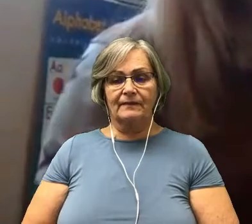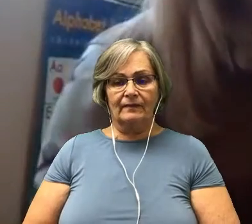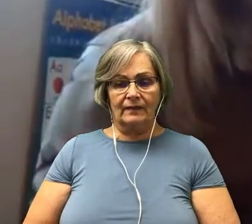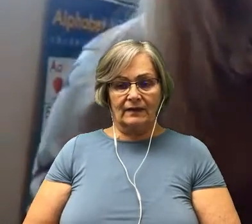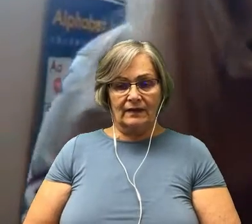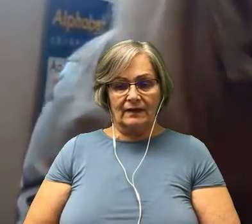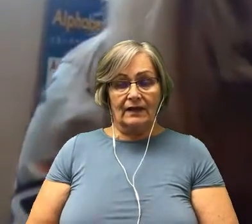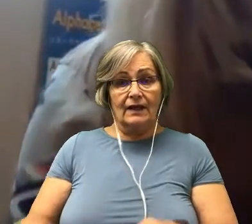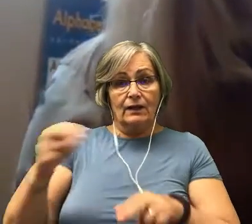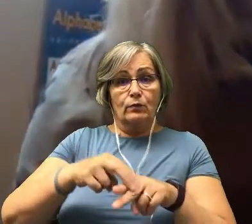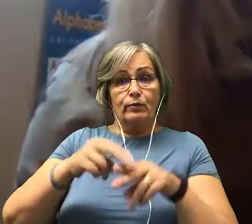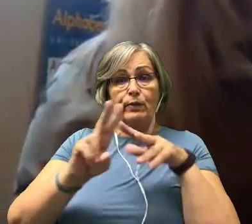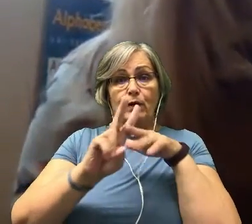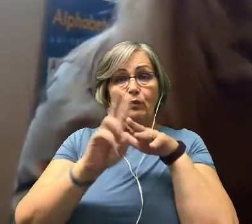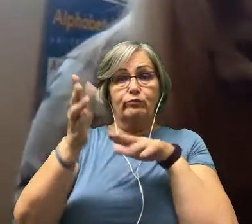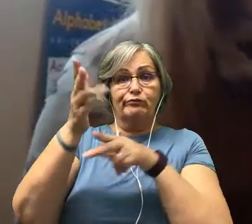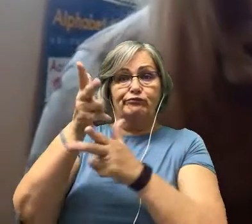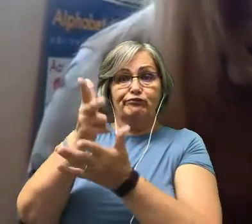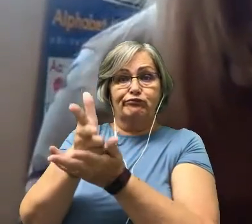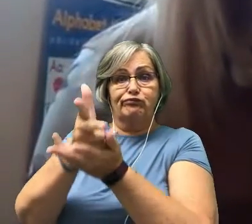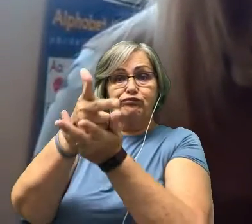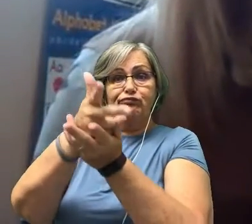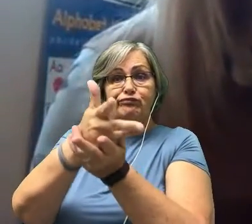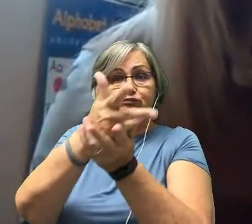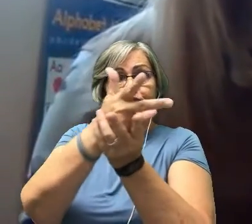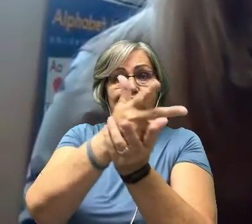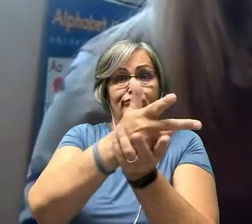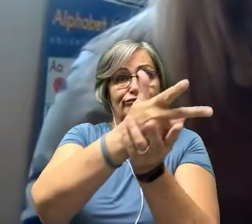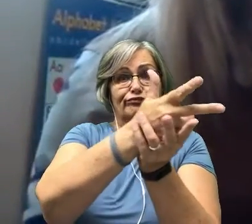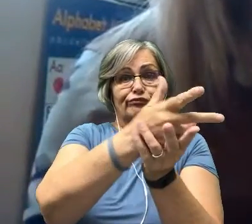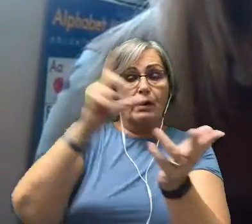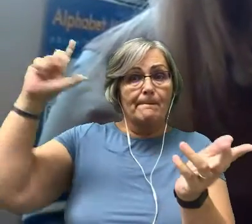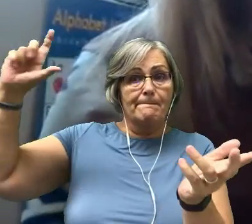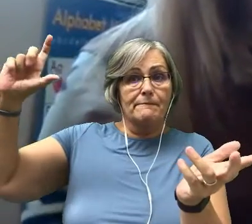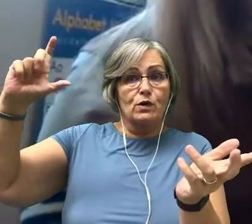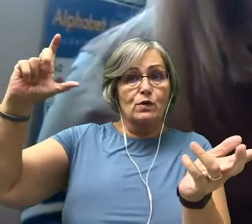He quickly set sail, and the moon sailed right along with him.